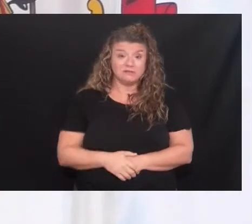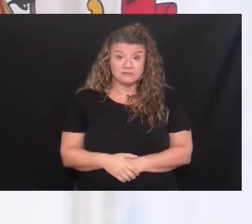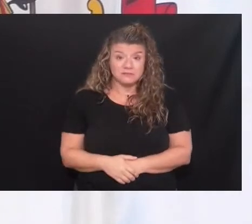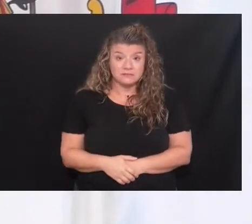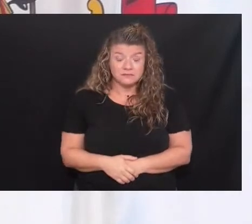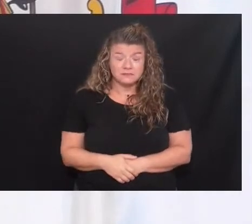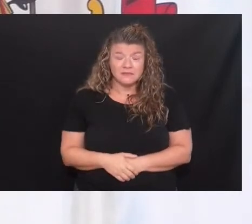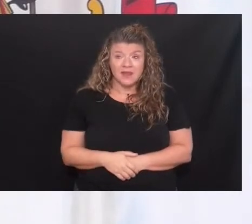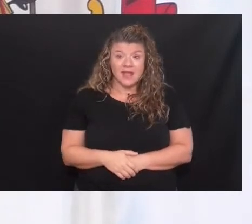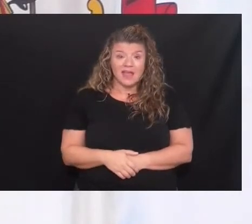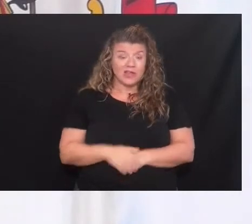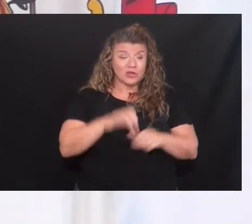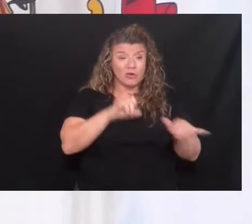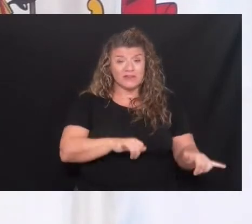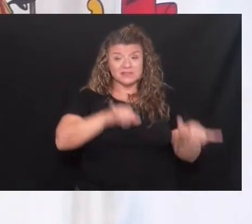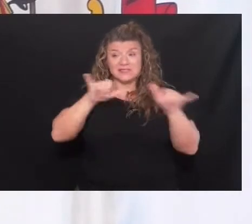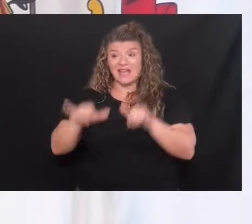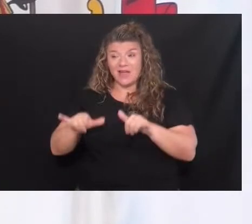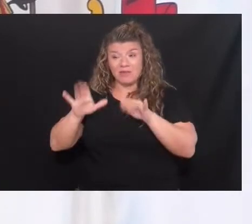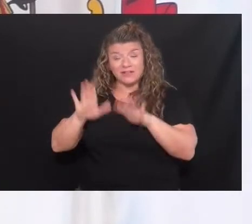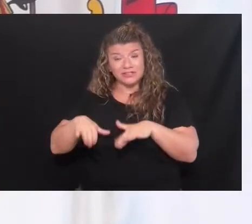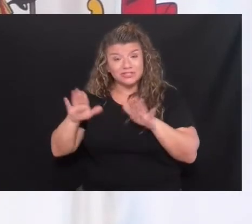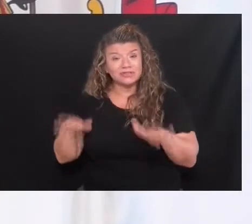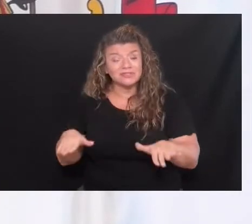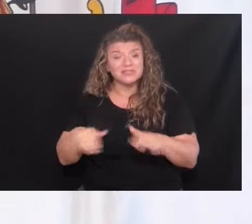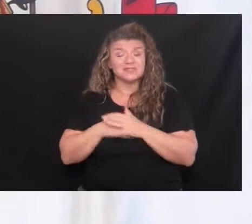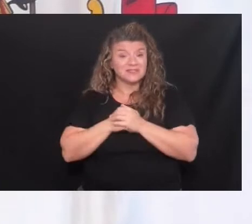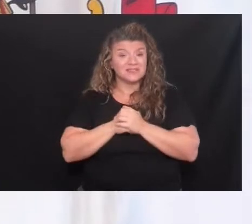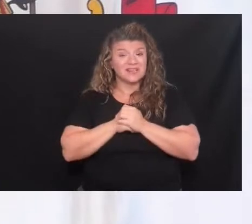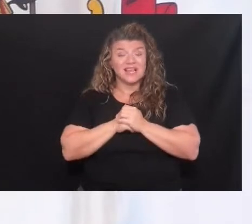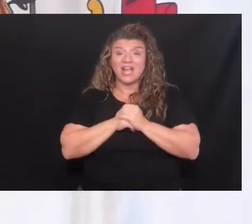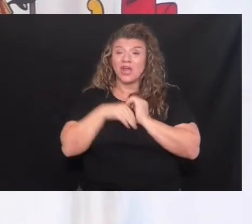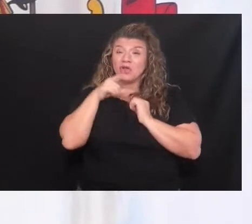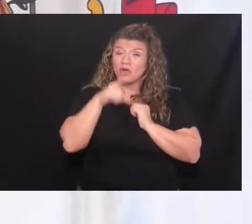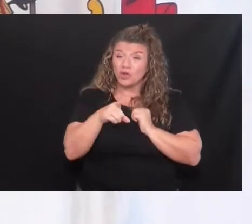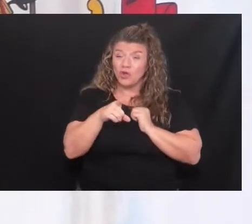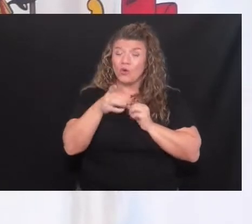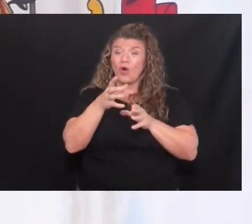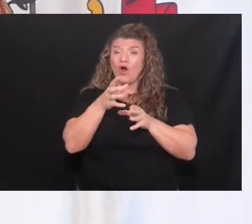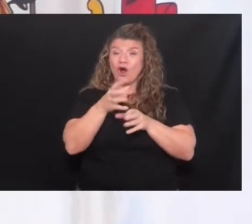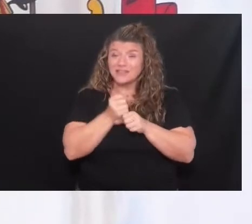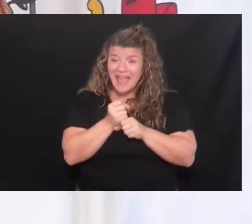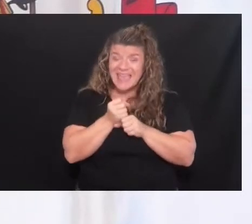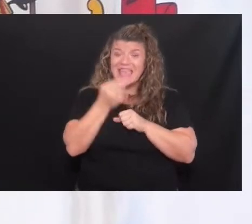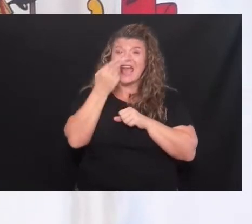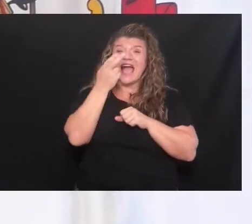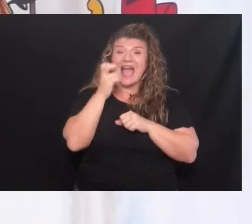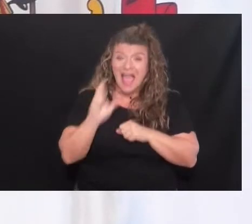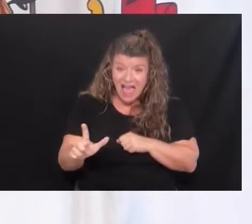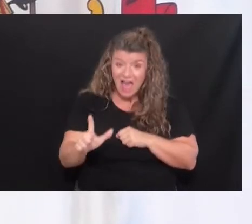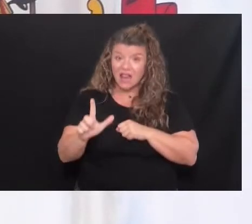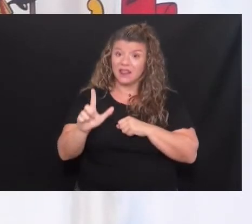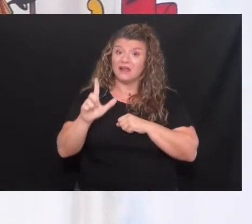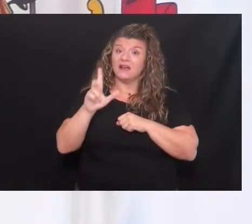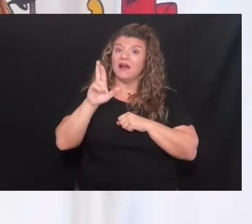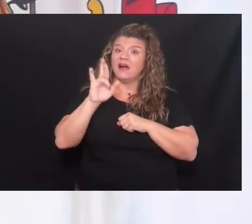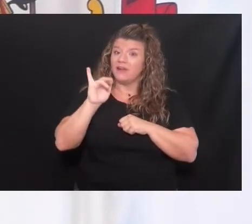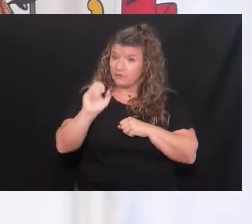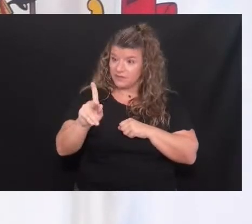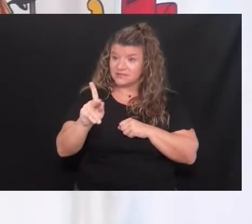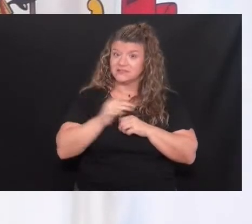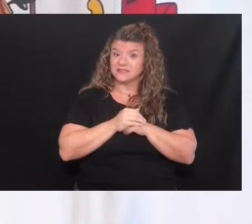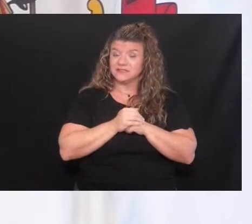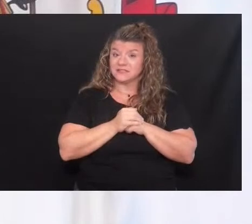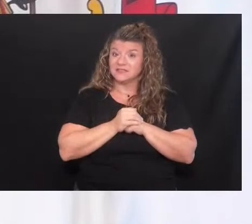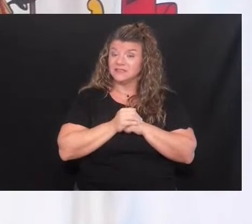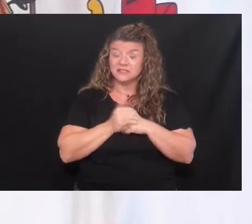the same with our children and everything else. You are taking a hell of a risk. Because if